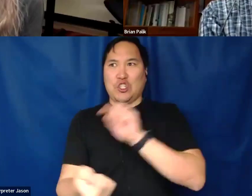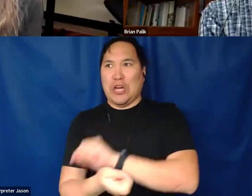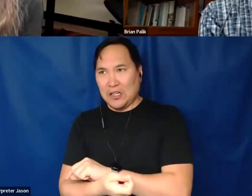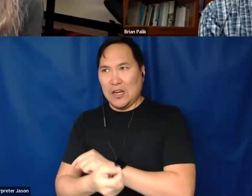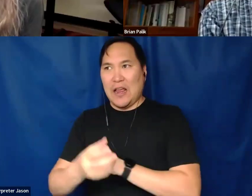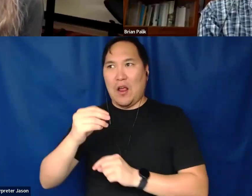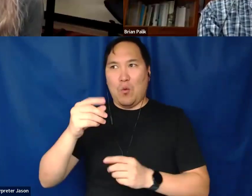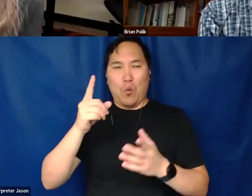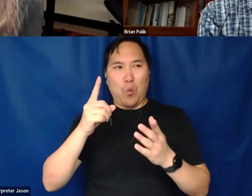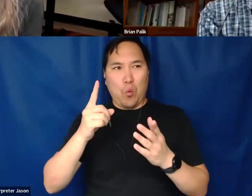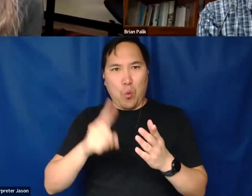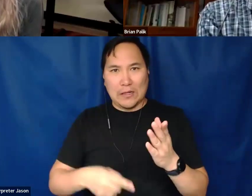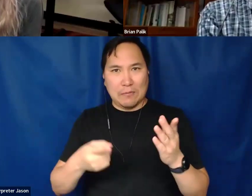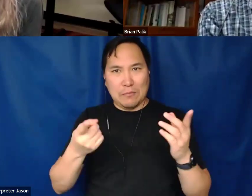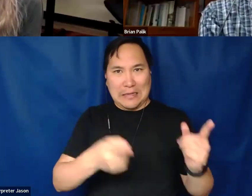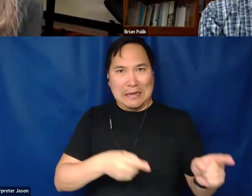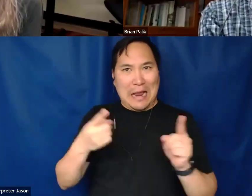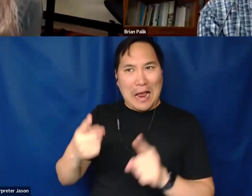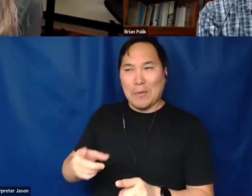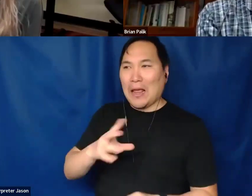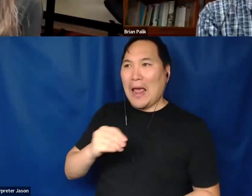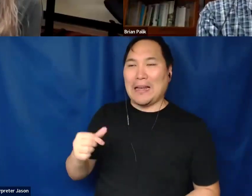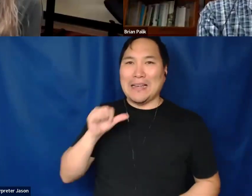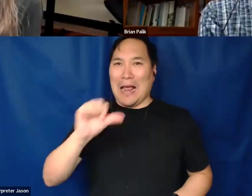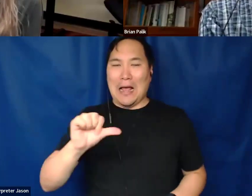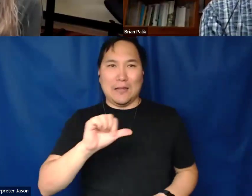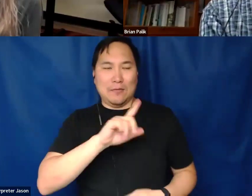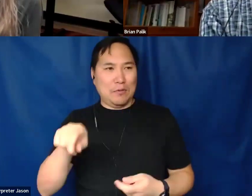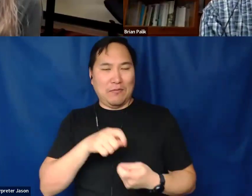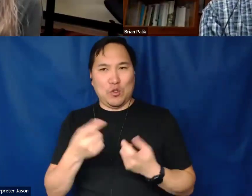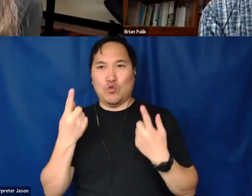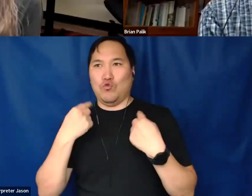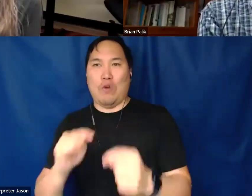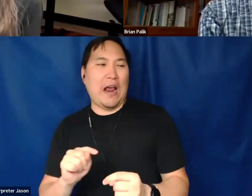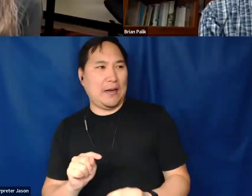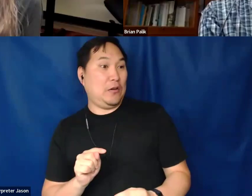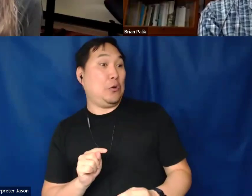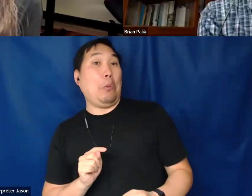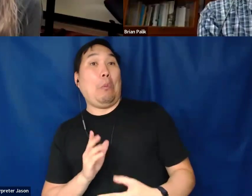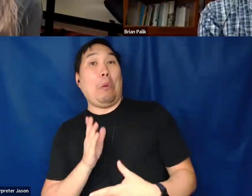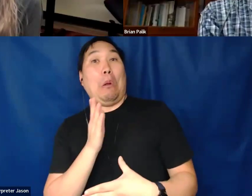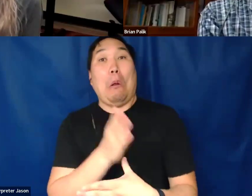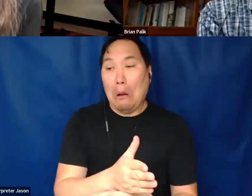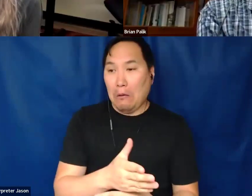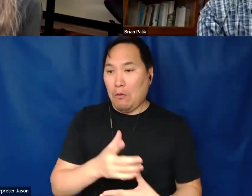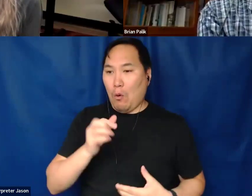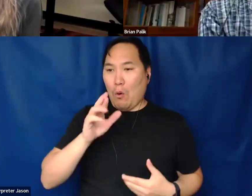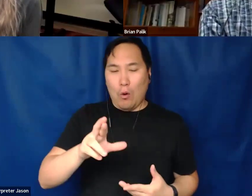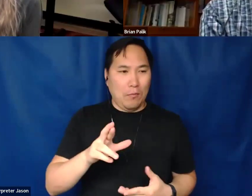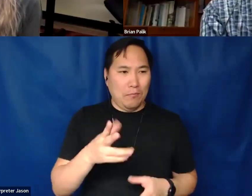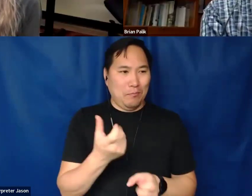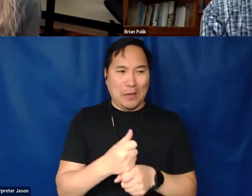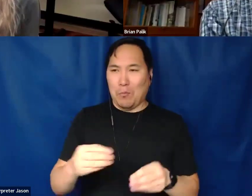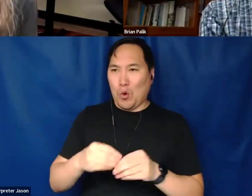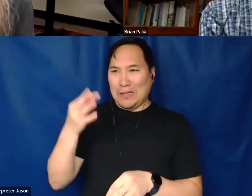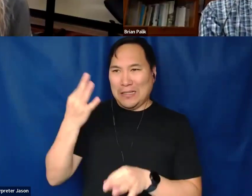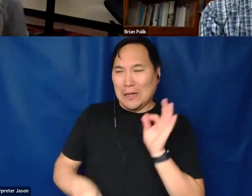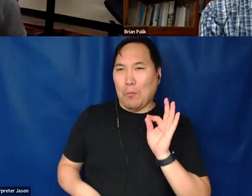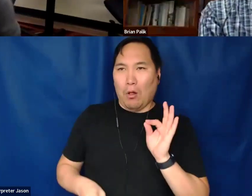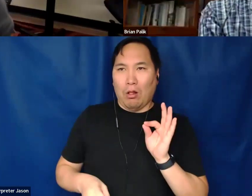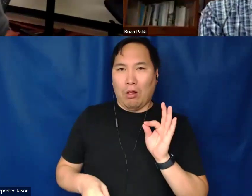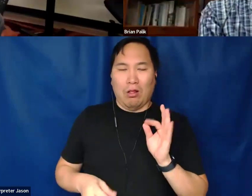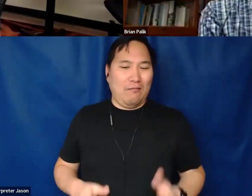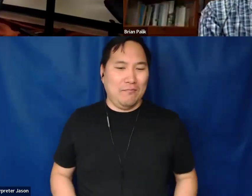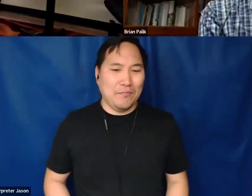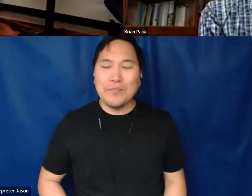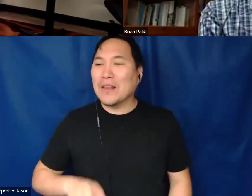thinking about and not deliberately trying to, simplify. Yeah, I think